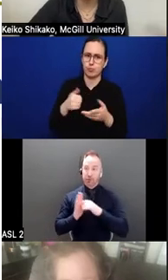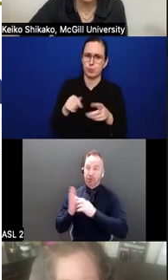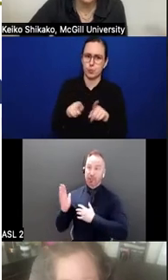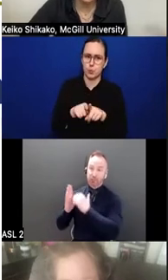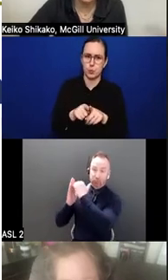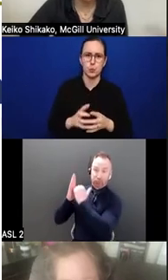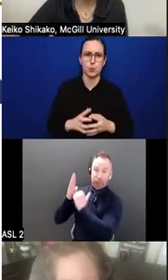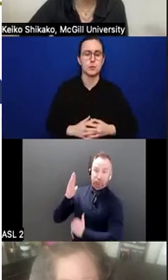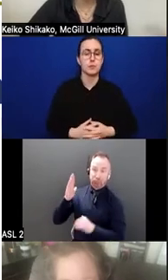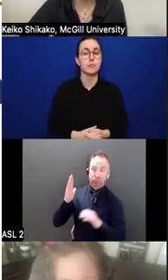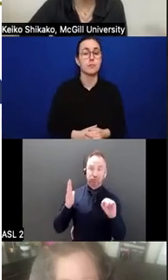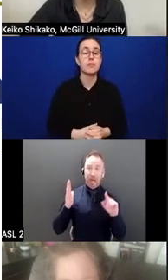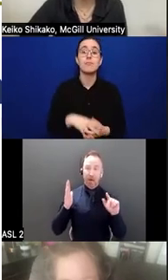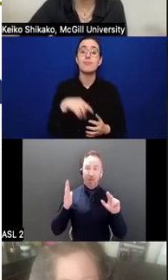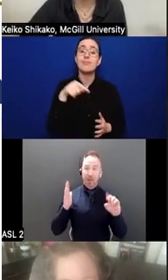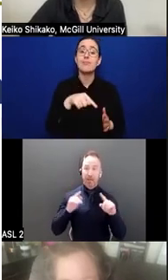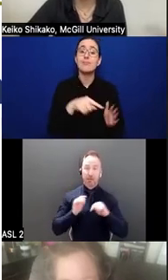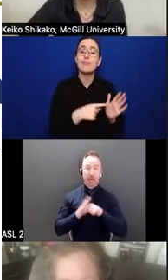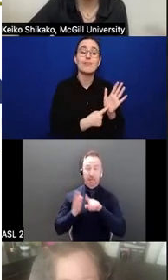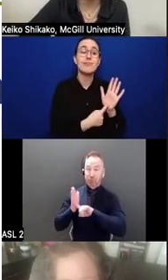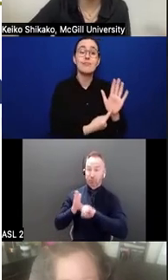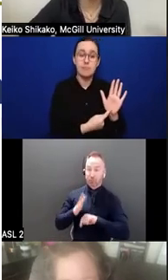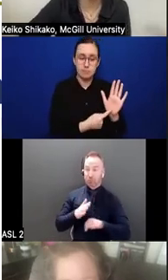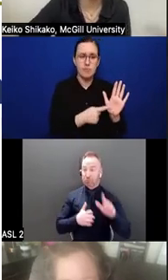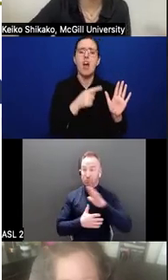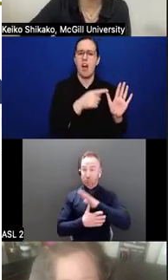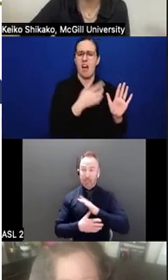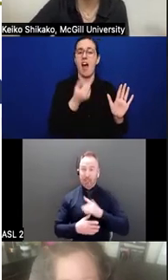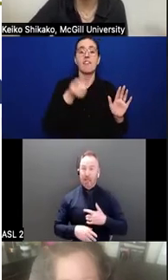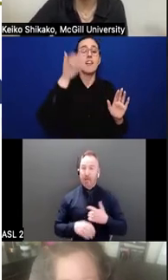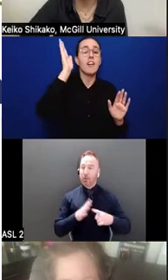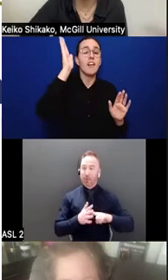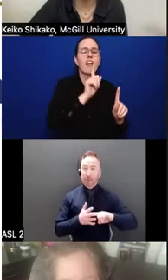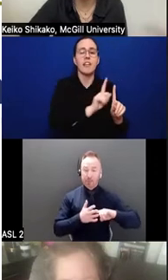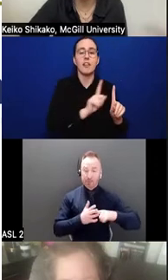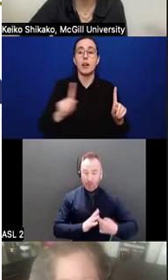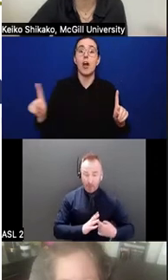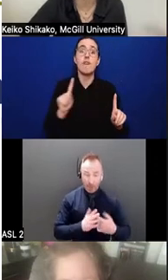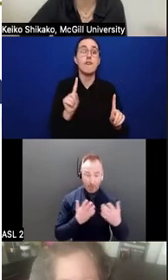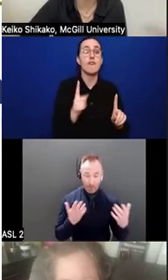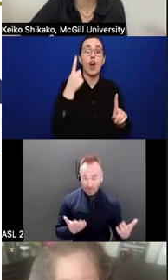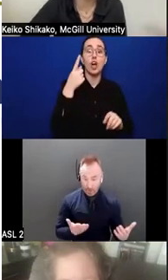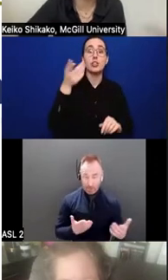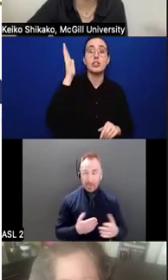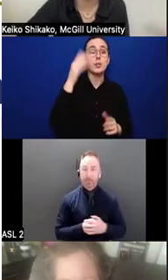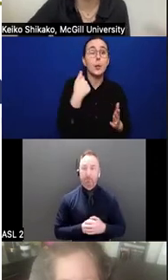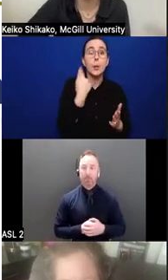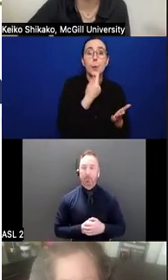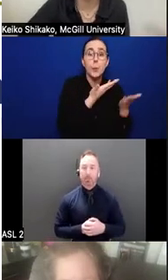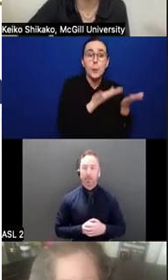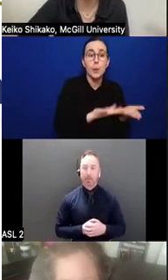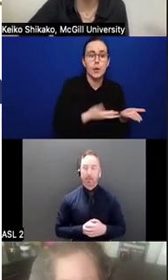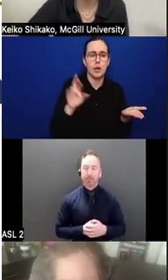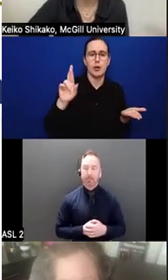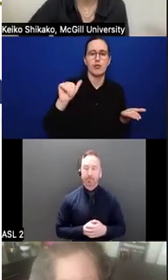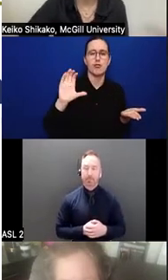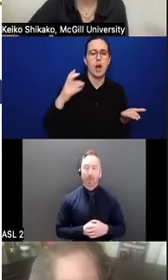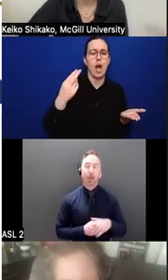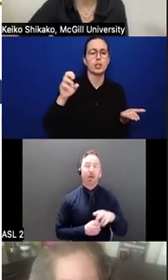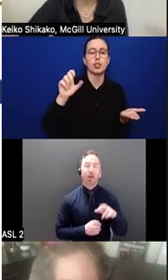will be presented. We'll start with Rachel Martins, who is a parent, and she will speak more about